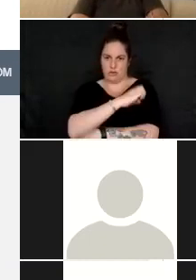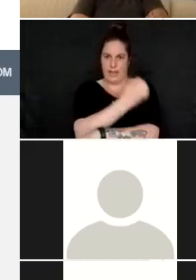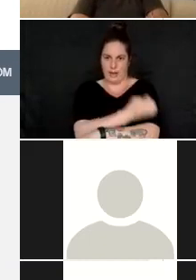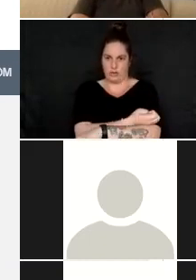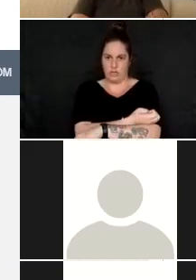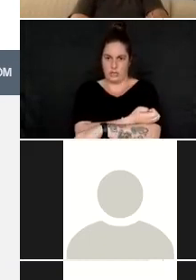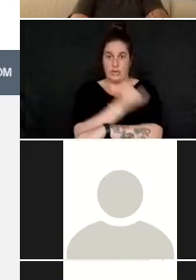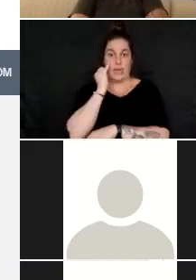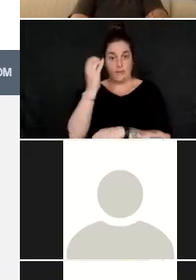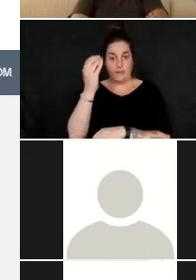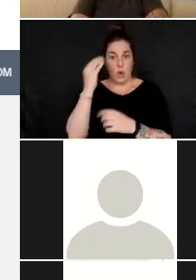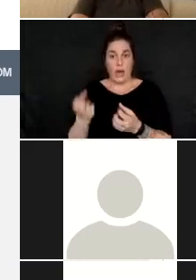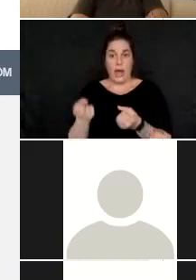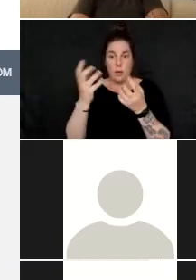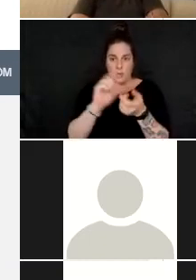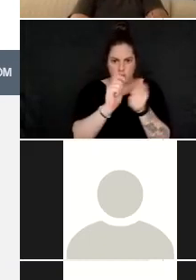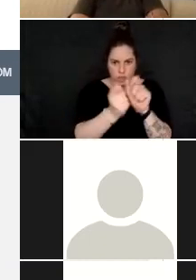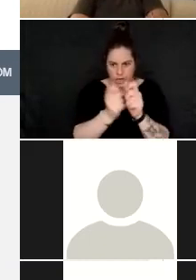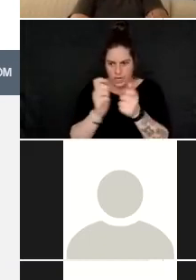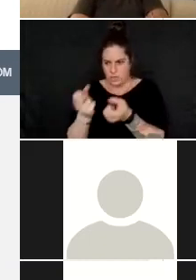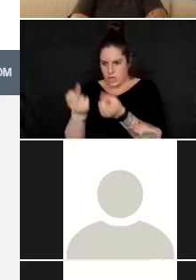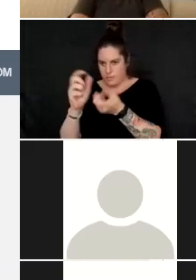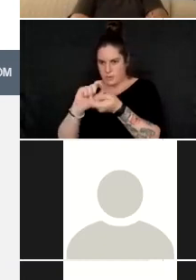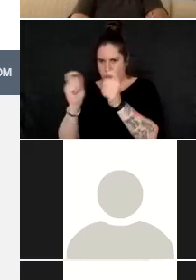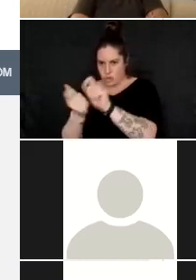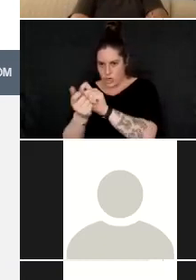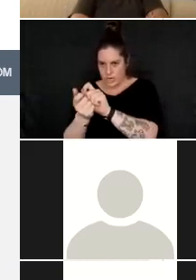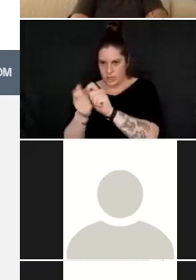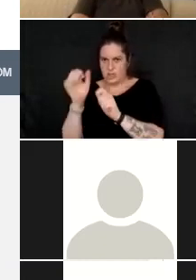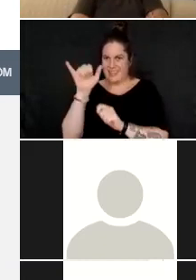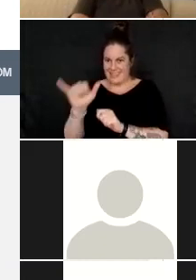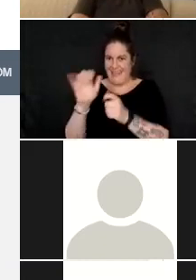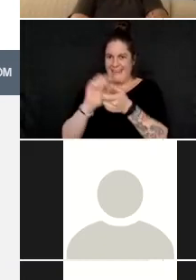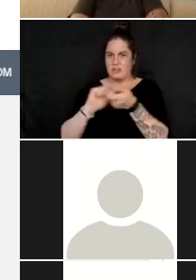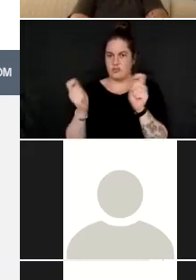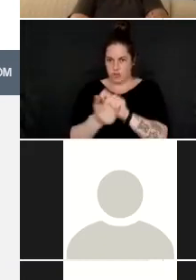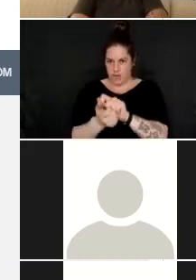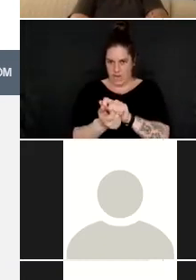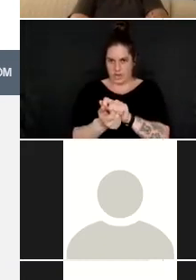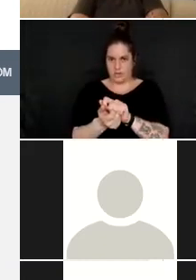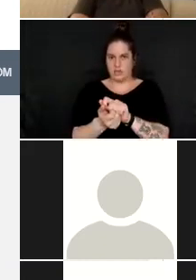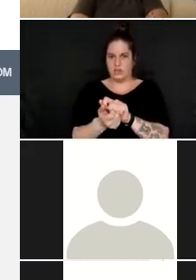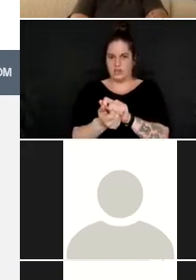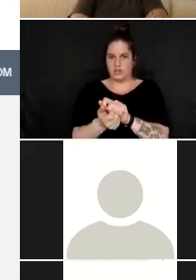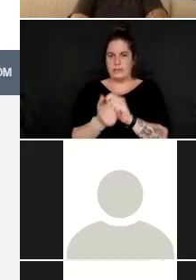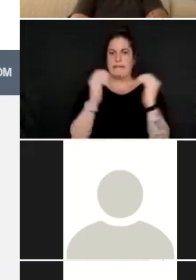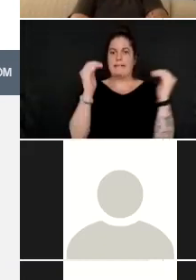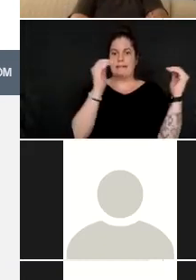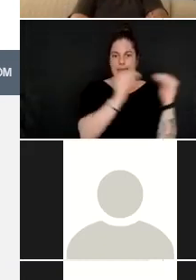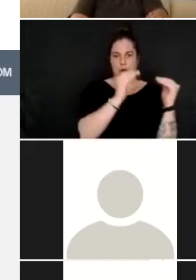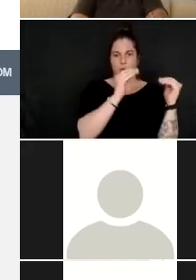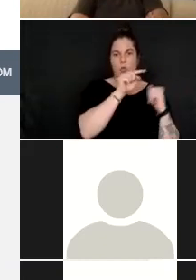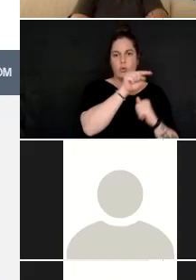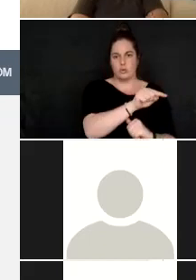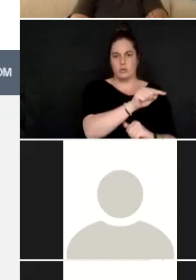energy changes, that difference or that change is equivalent to what's done,